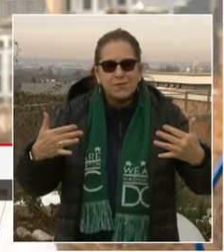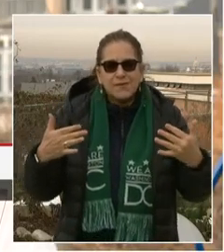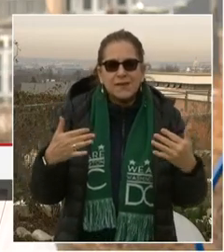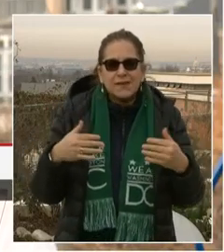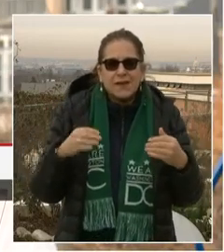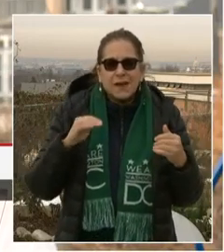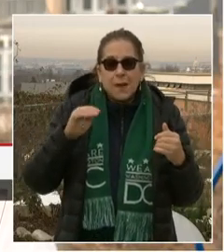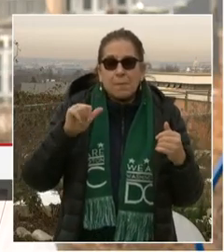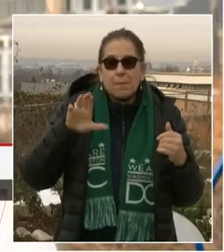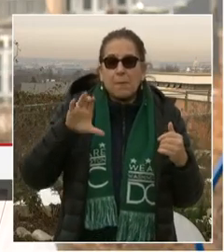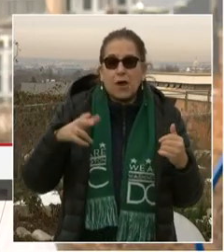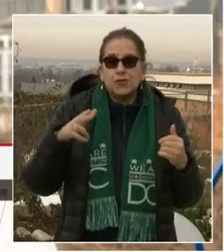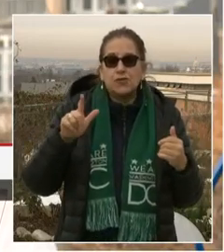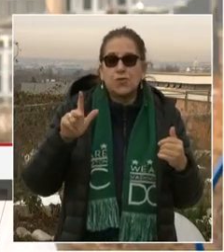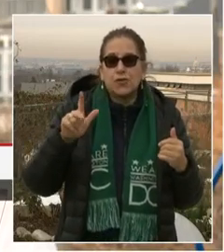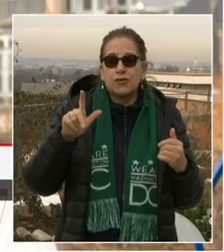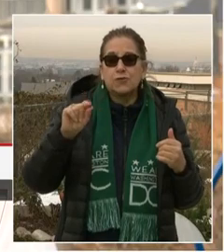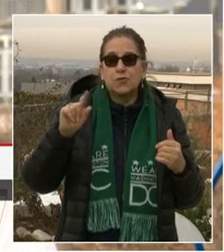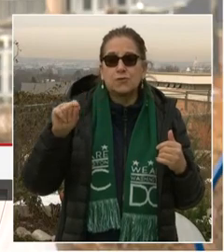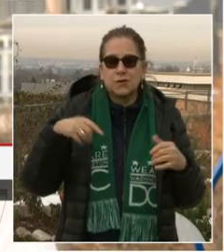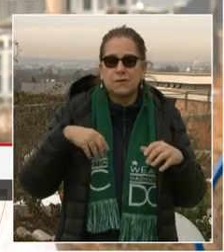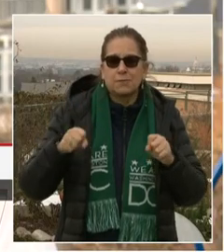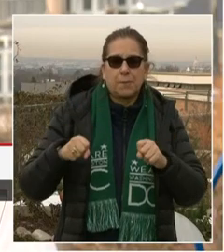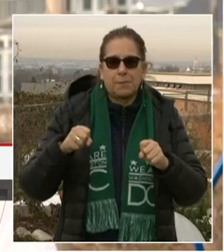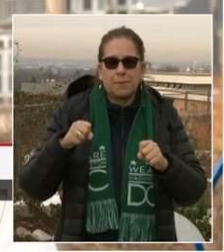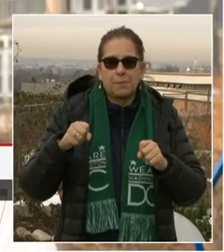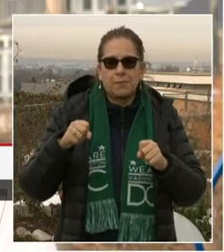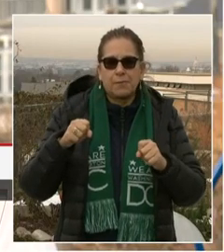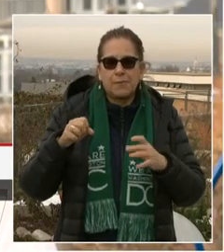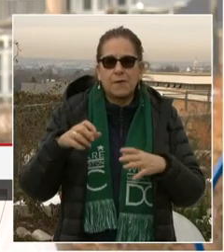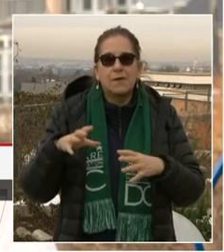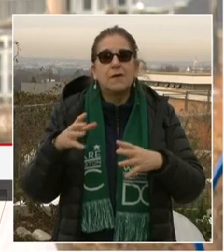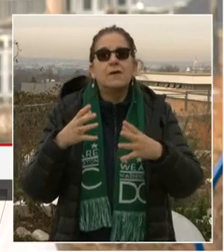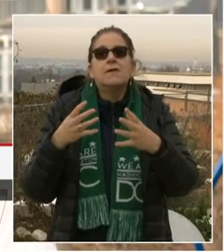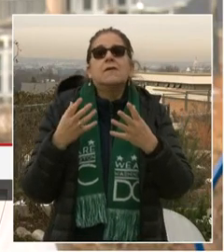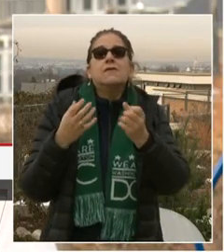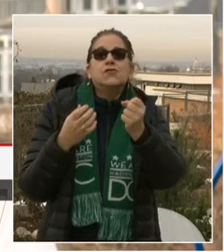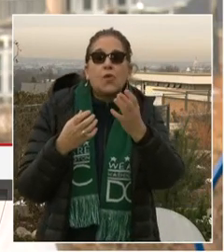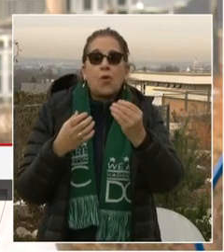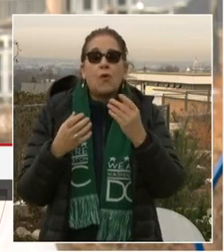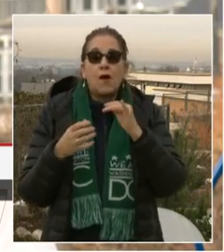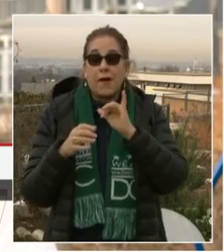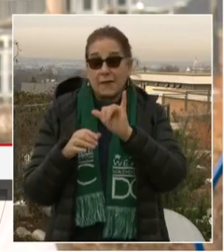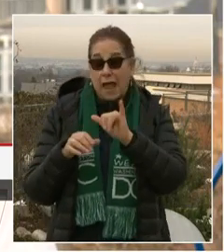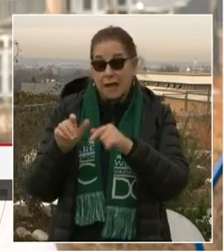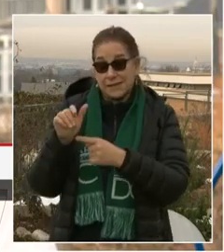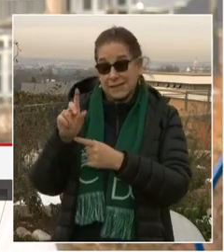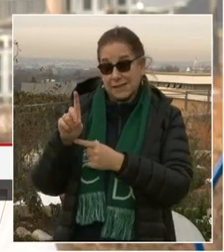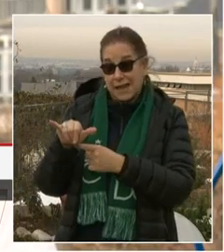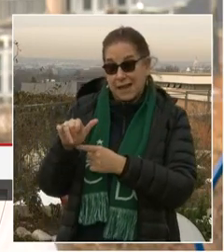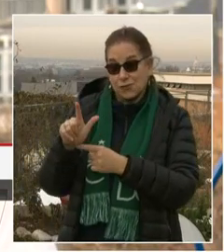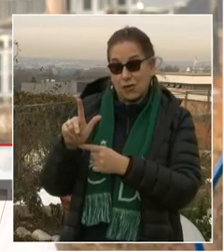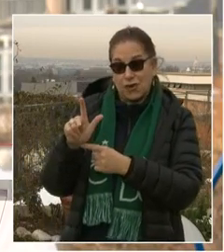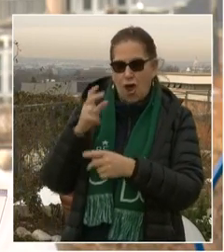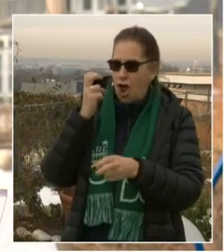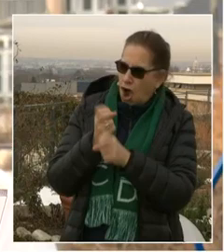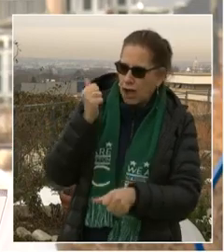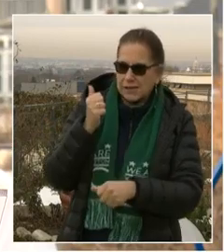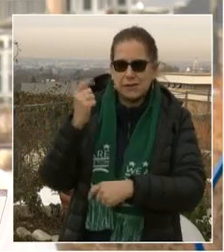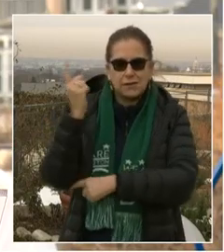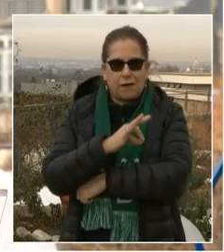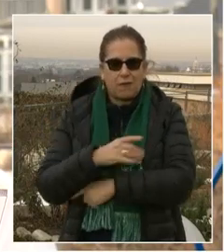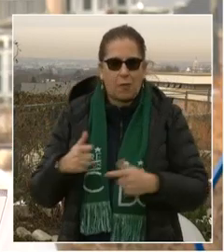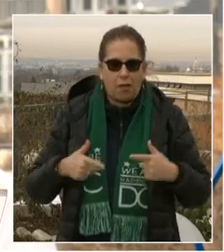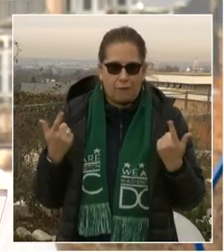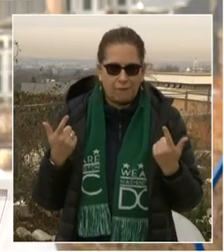of my life. Due to the rapid rising rates of COVID-19 cases, I was no longer able to continue